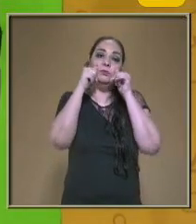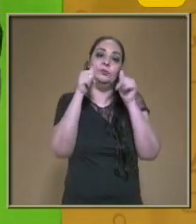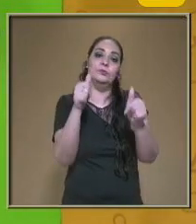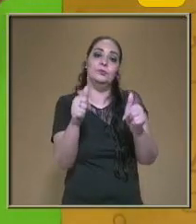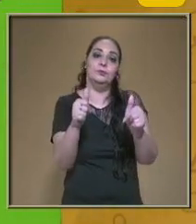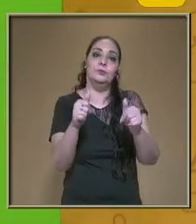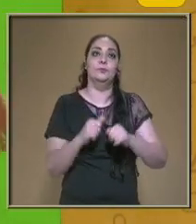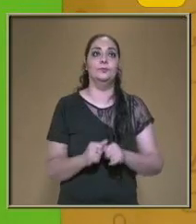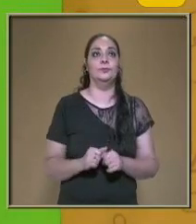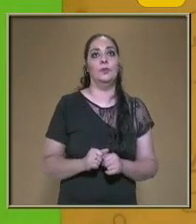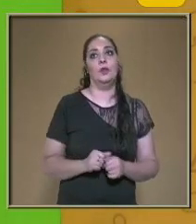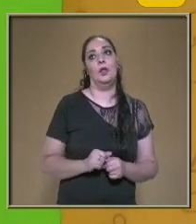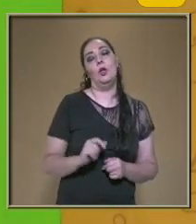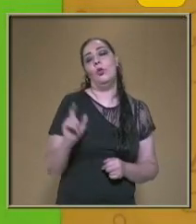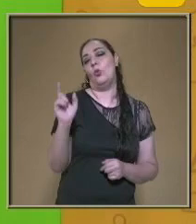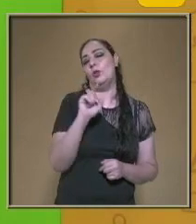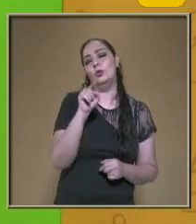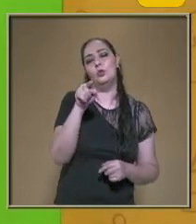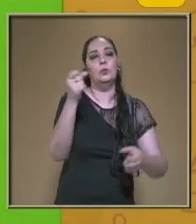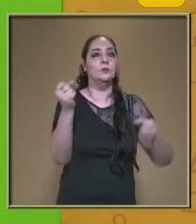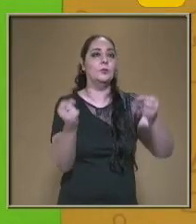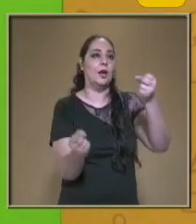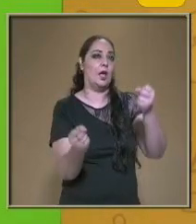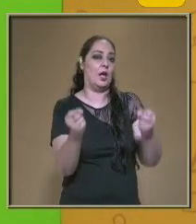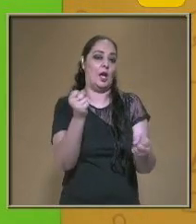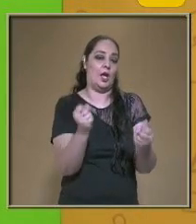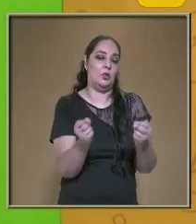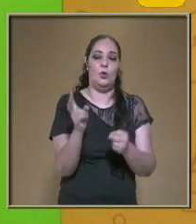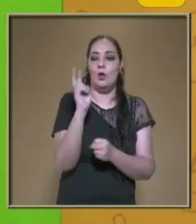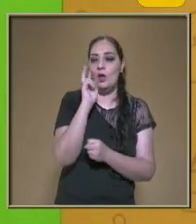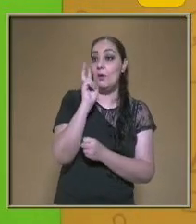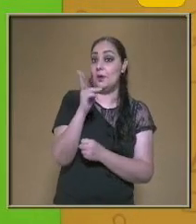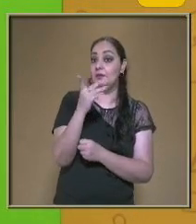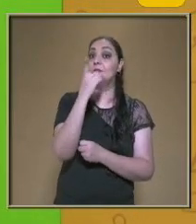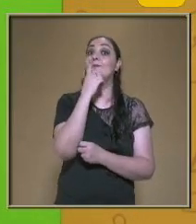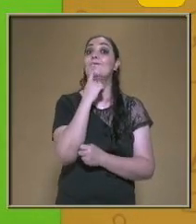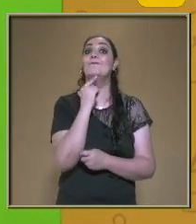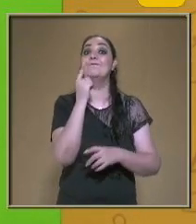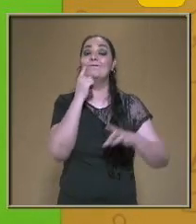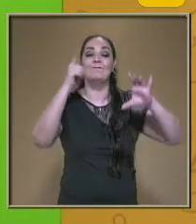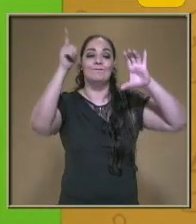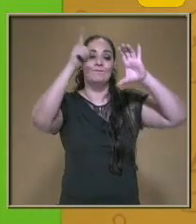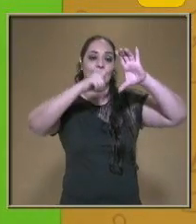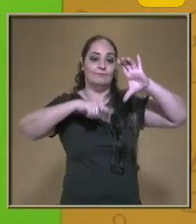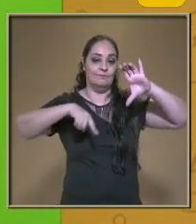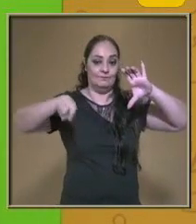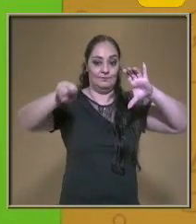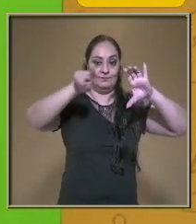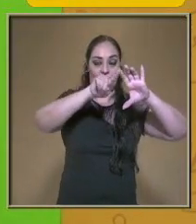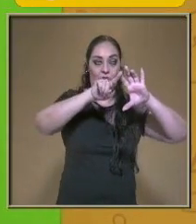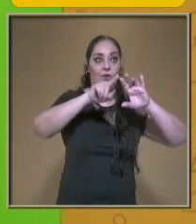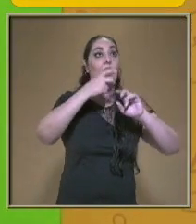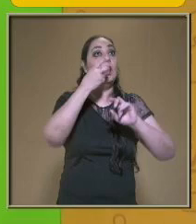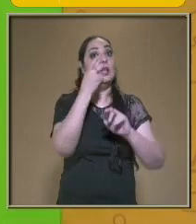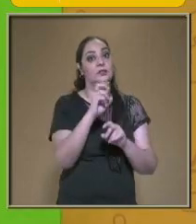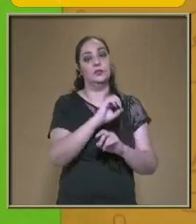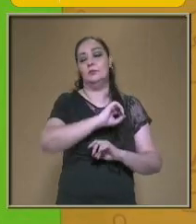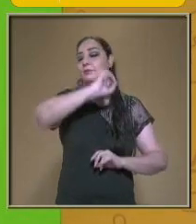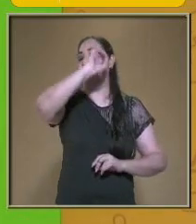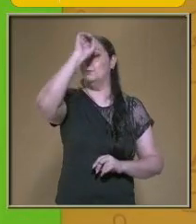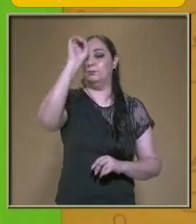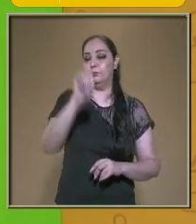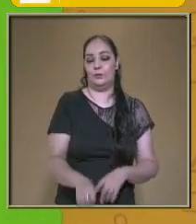okay? When you are driving the car and you observe the red circle, this is going to be an